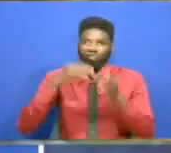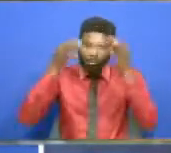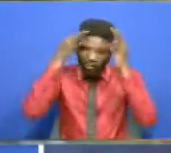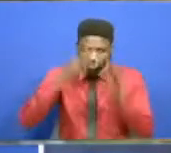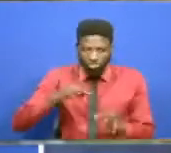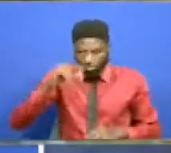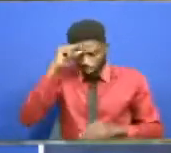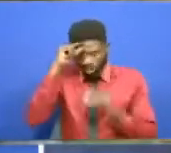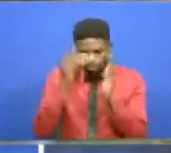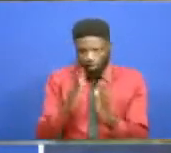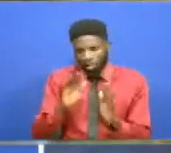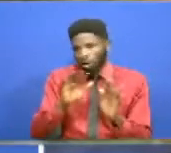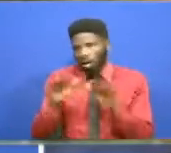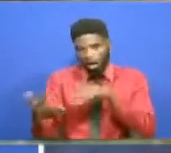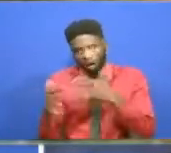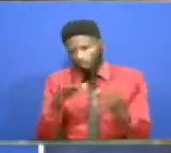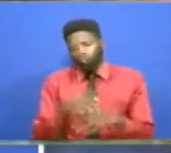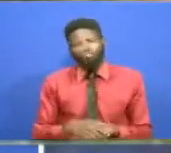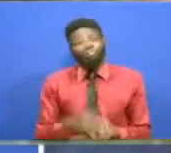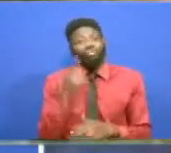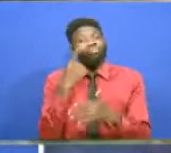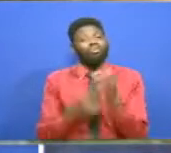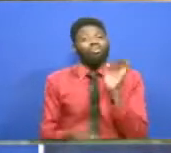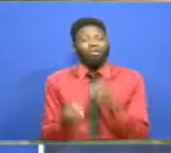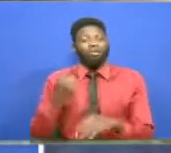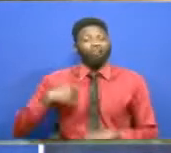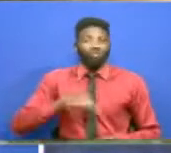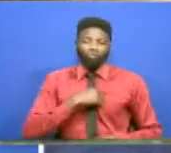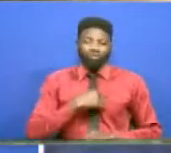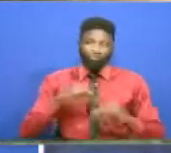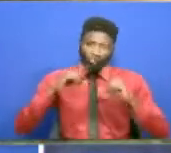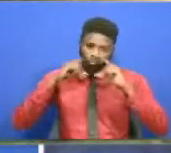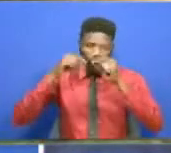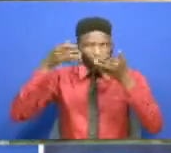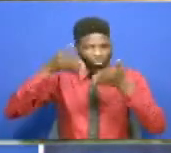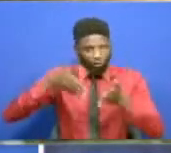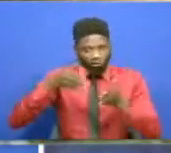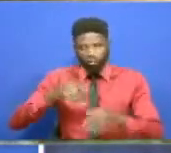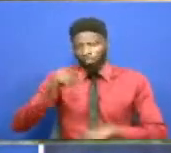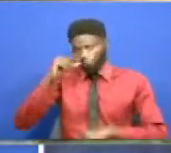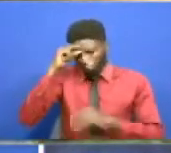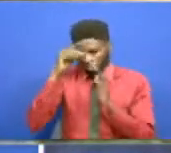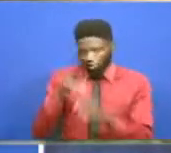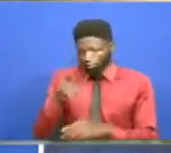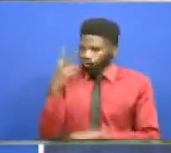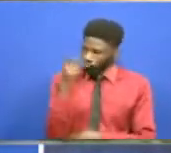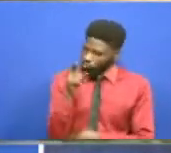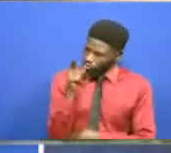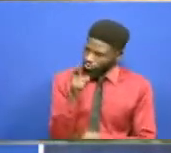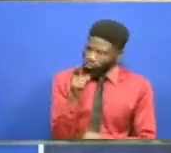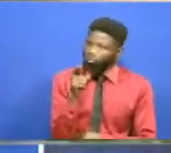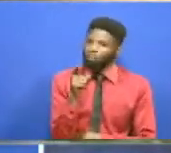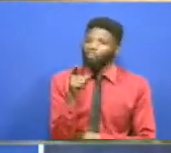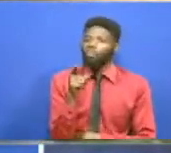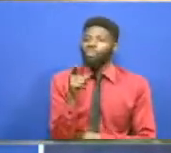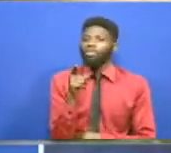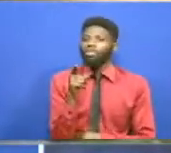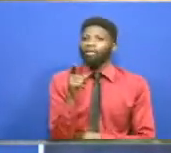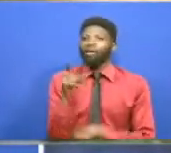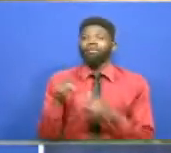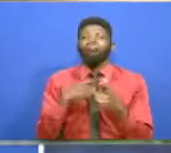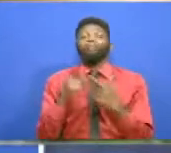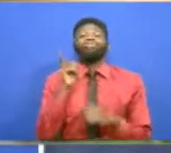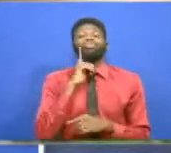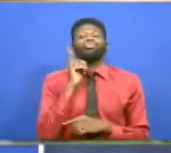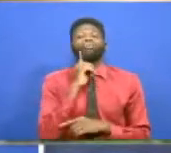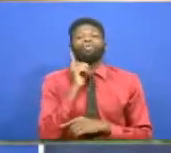governor. What if today we say, oh, governor, go home because you are suspected to have committed this, and tomorrow the court